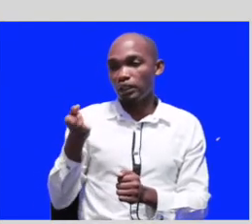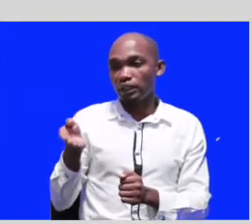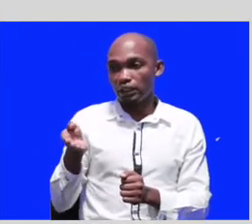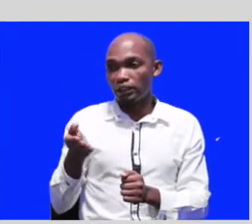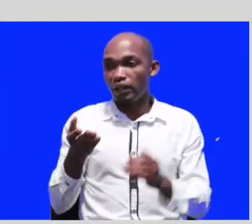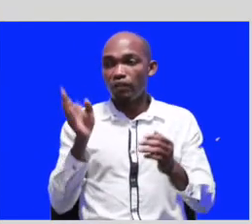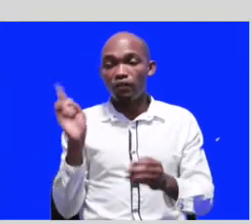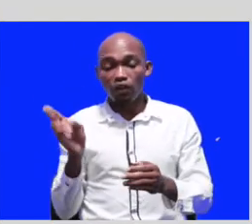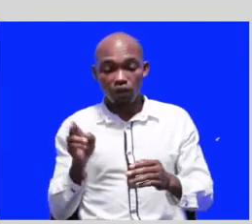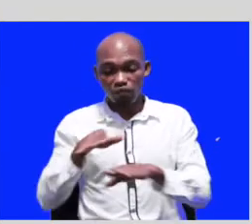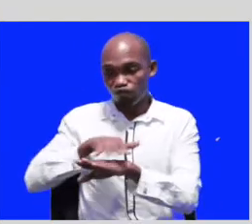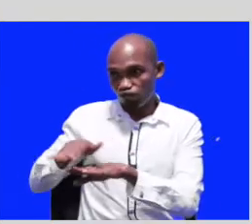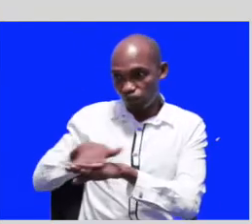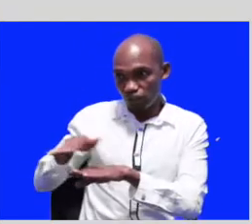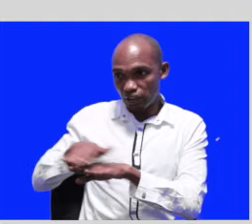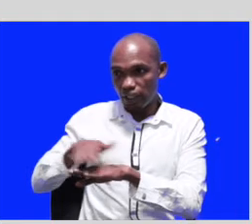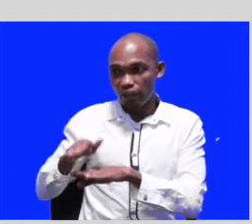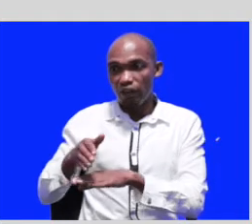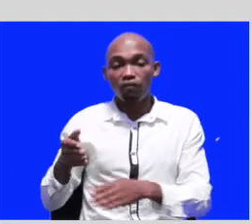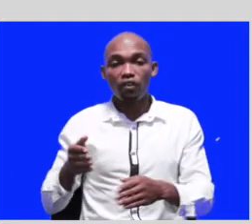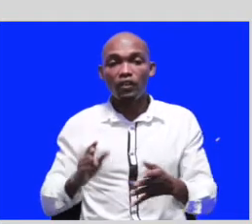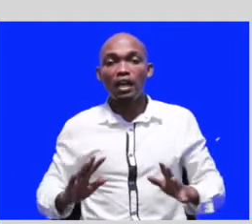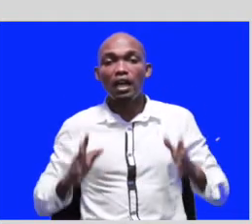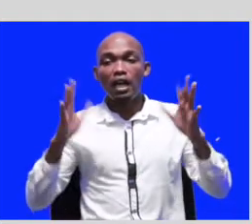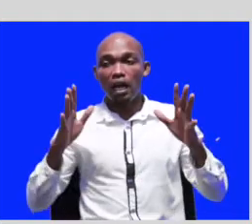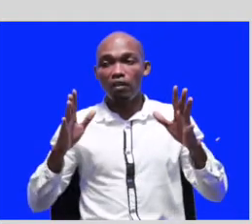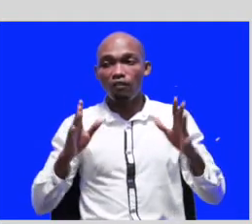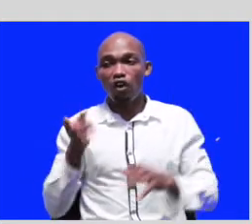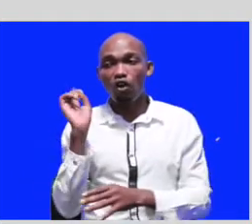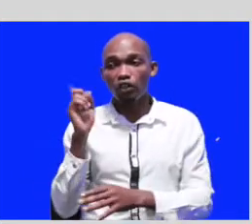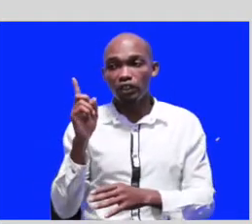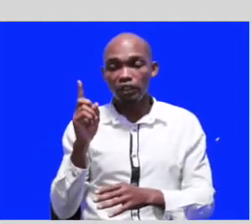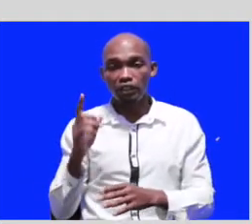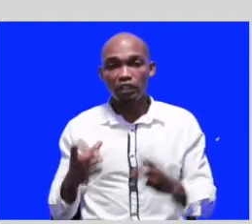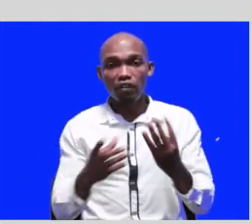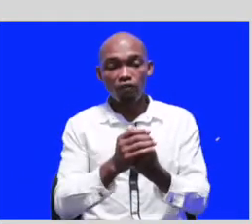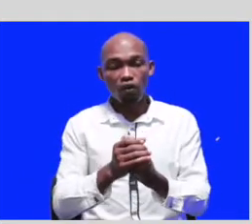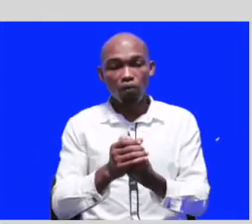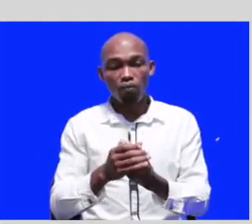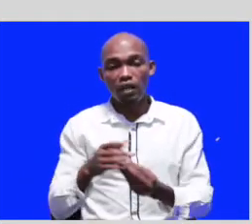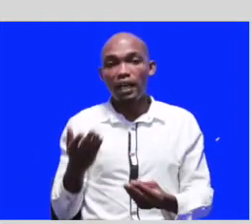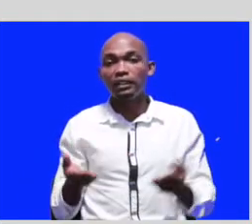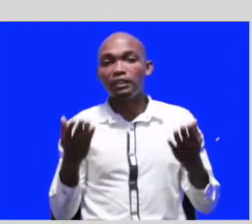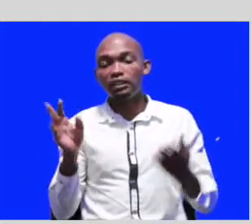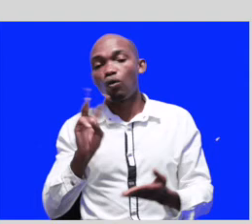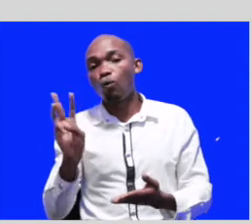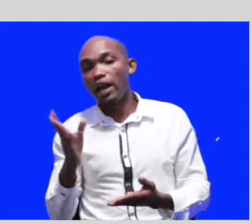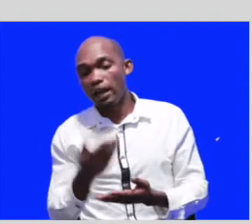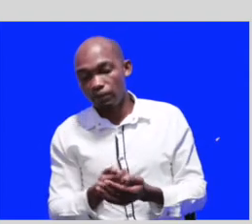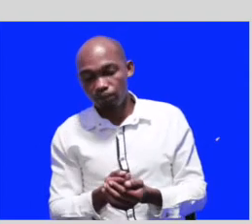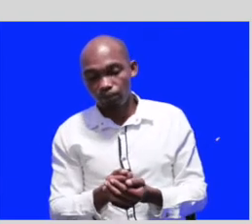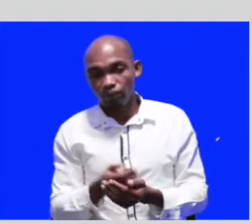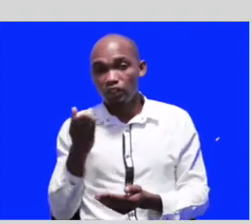Earth originated from elsewhere. In 18th century, scientists questioned this steady state and